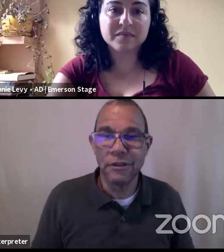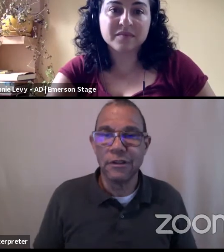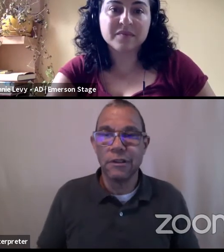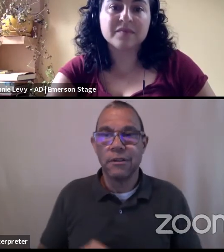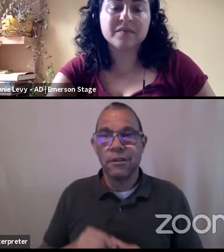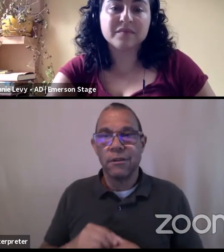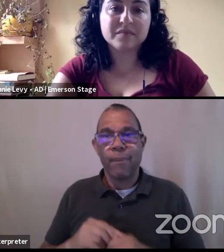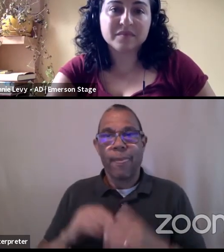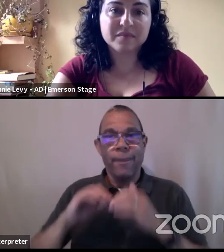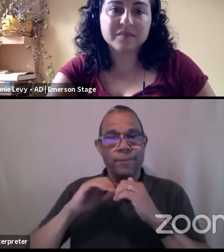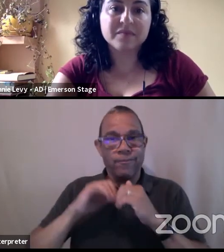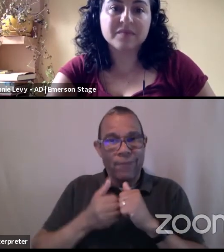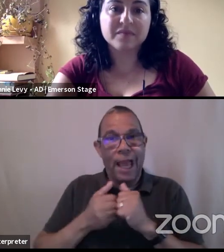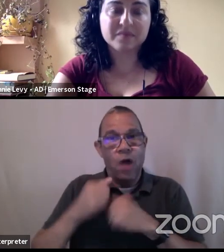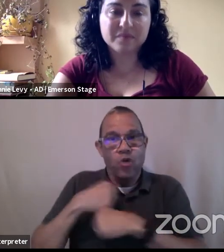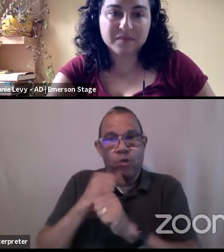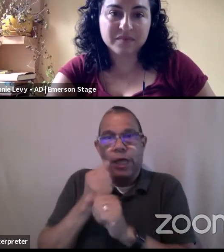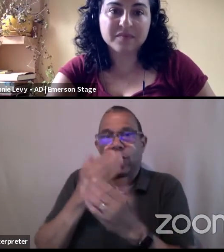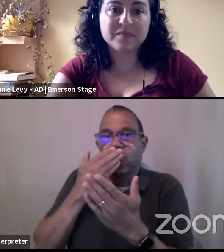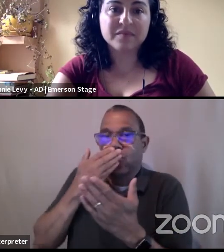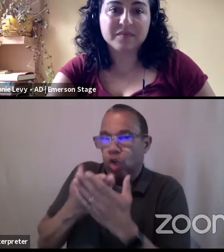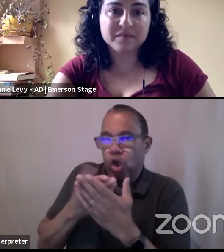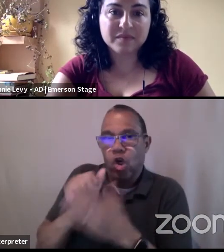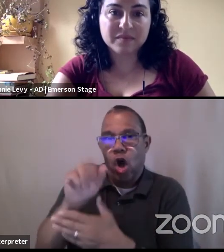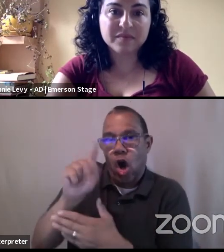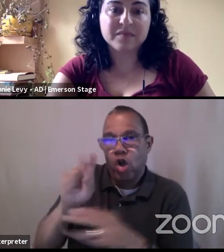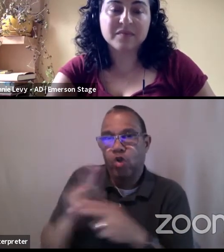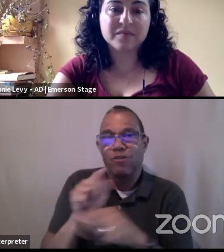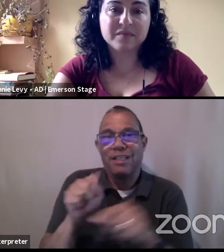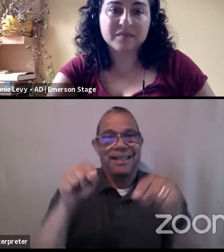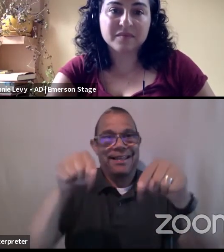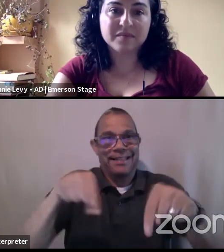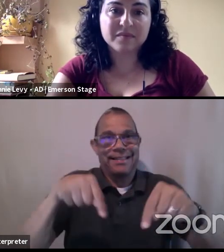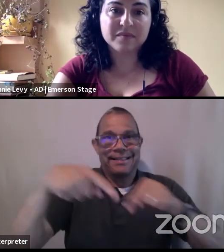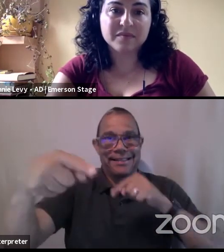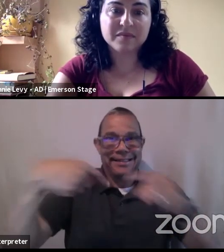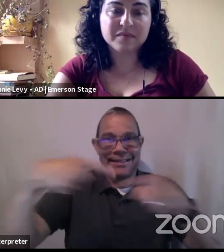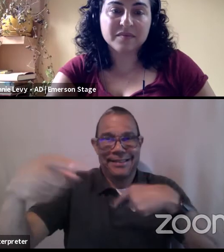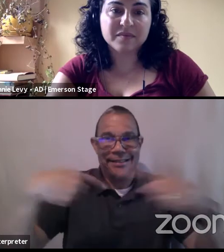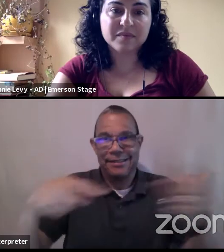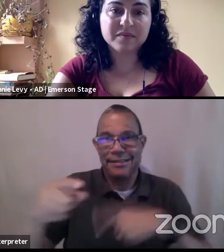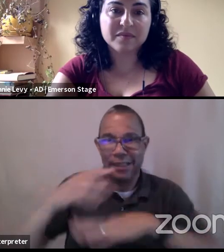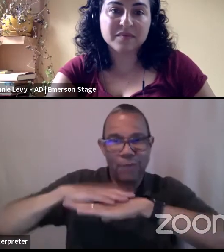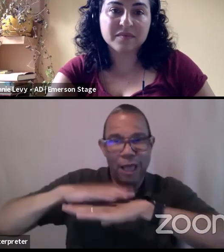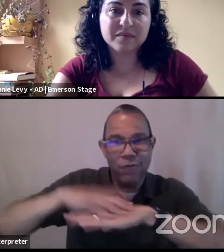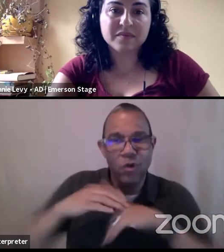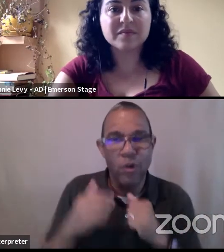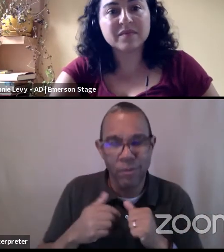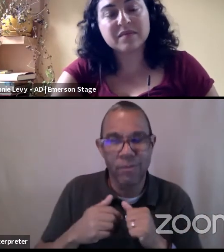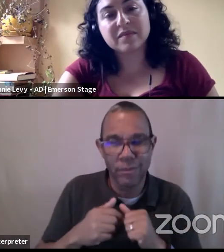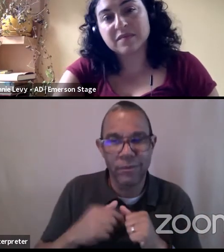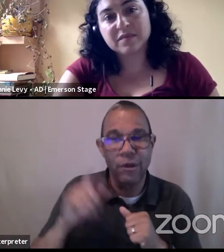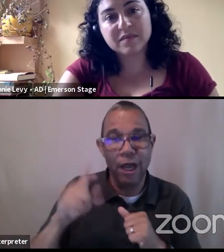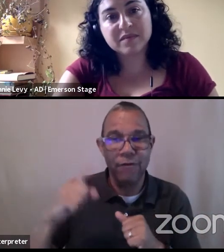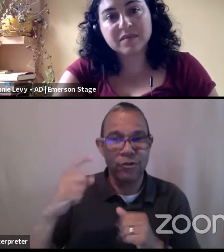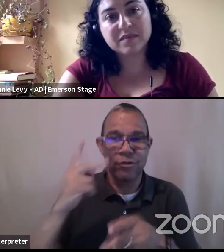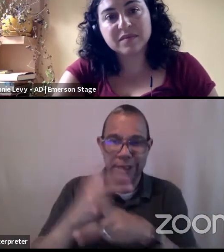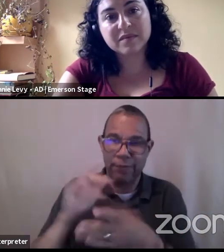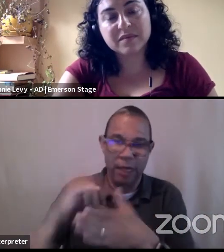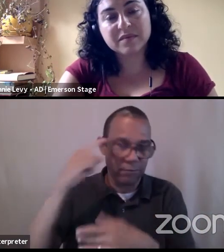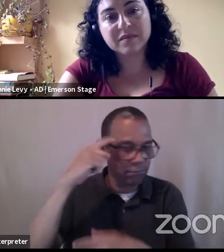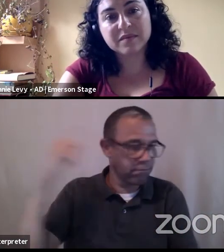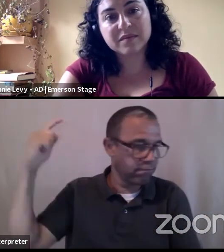uh, create a work using this platform? Uh, so, uh, you have to keep that in mind as a